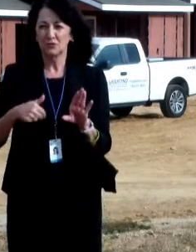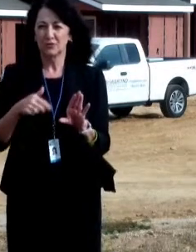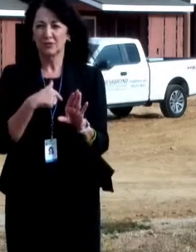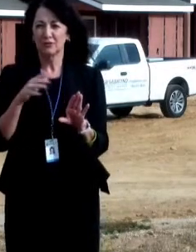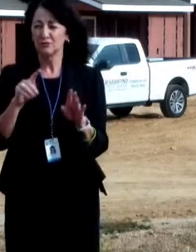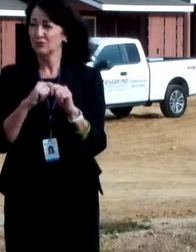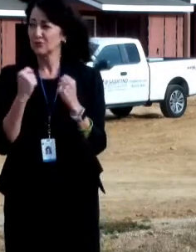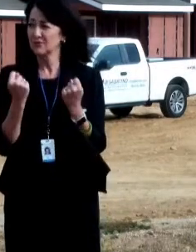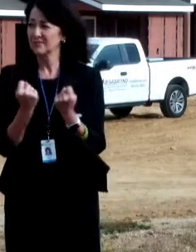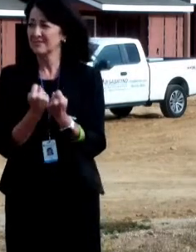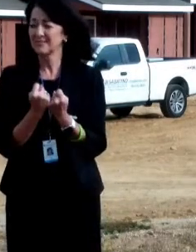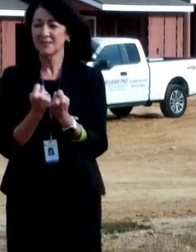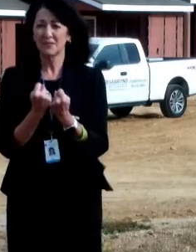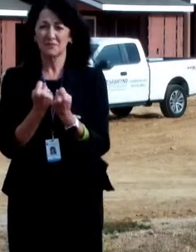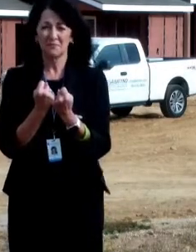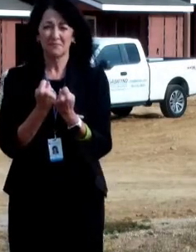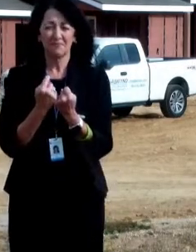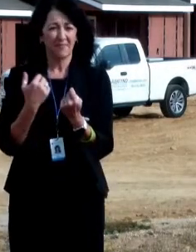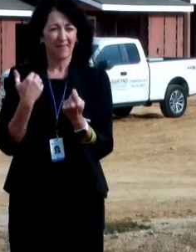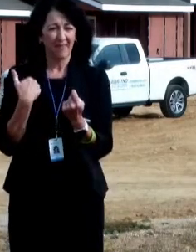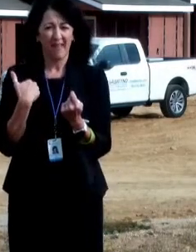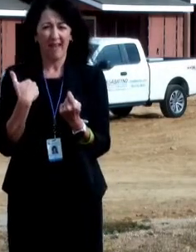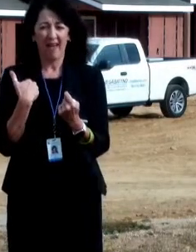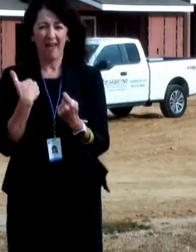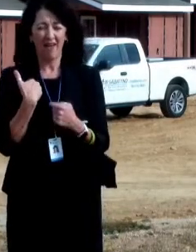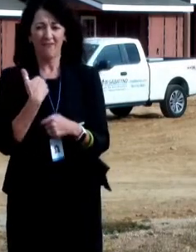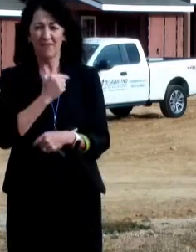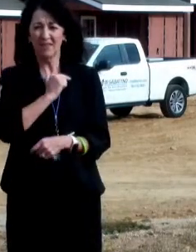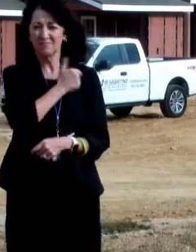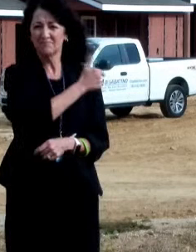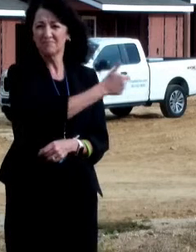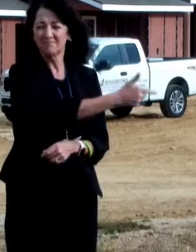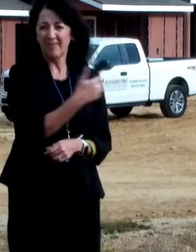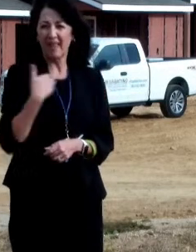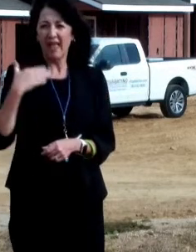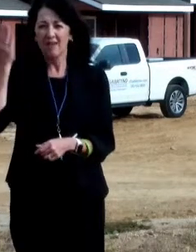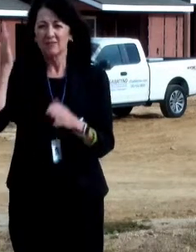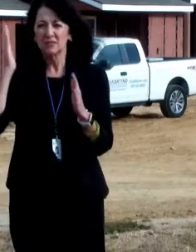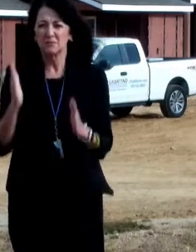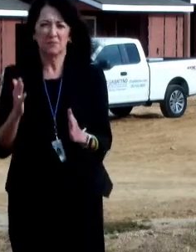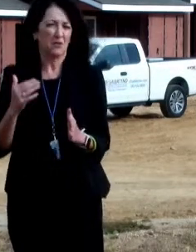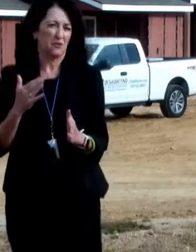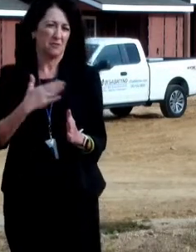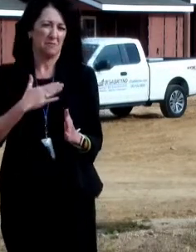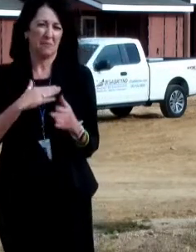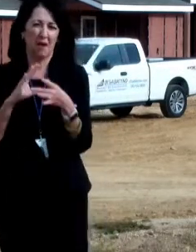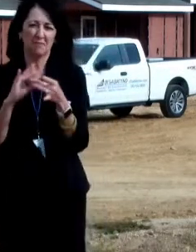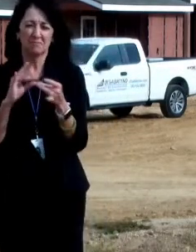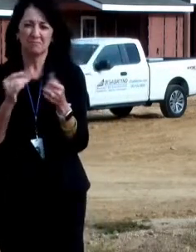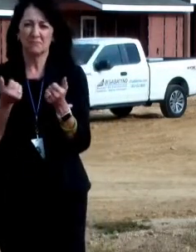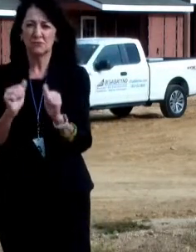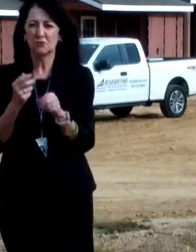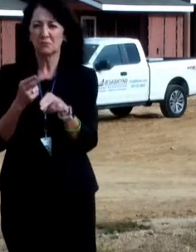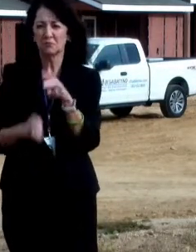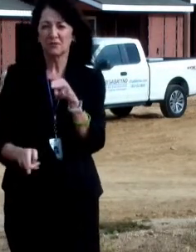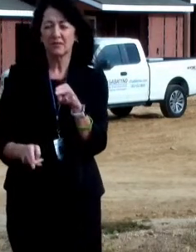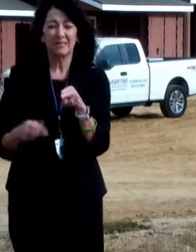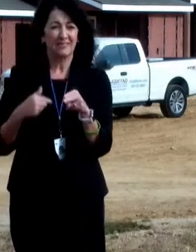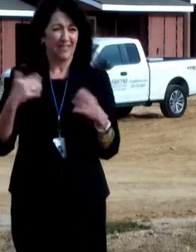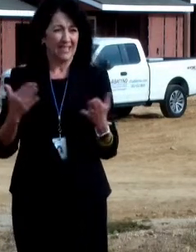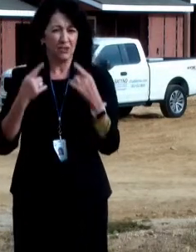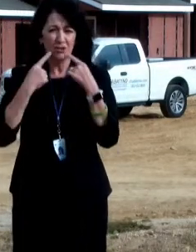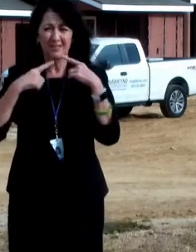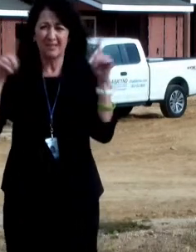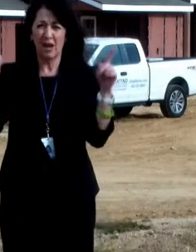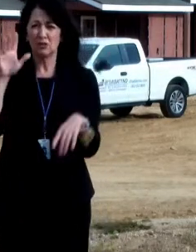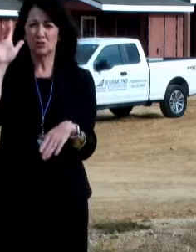We've got a whole lineup of speakers, so I'm going to try to be brief. We're here this morning to announce a